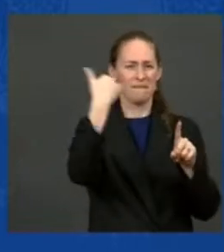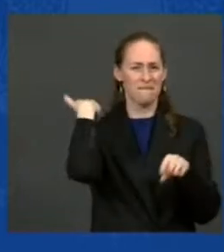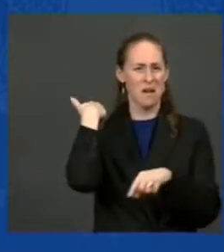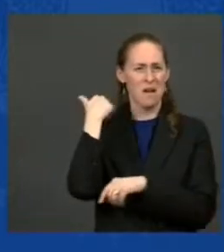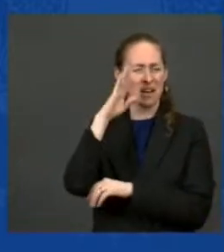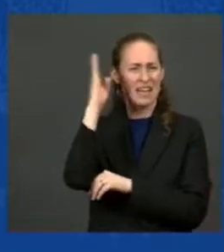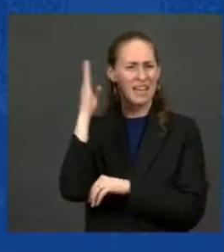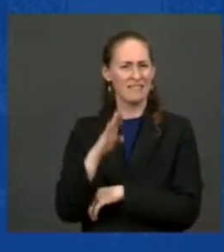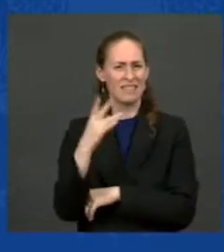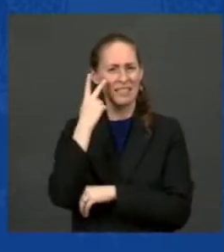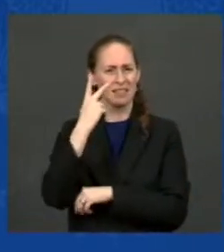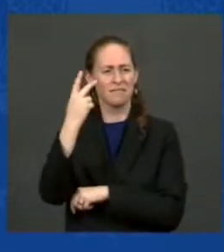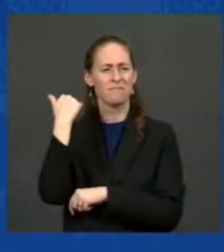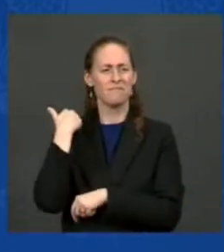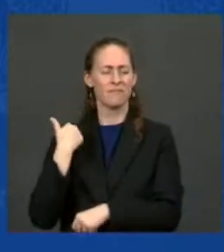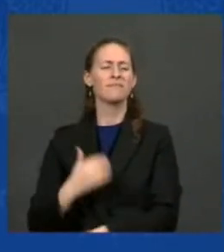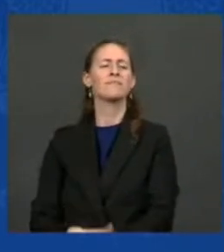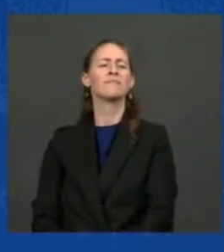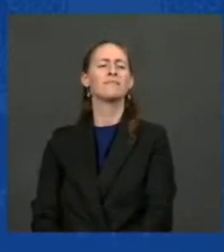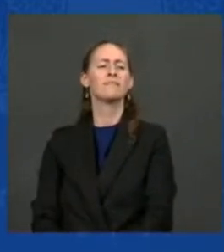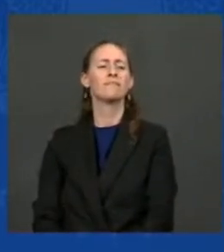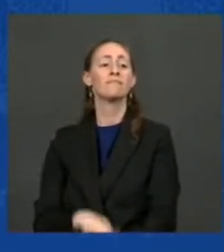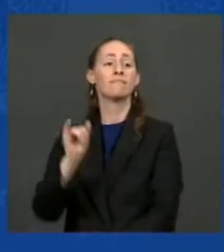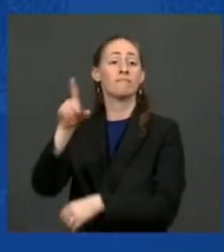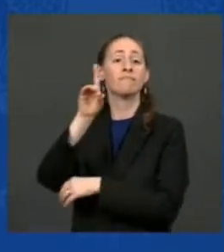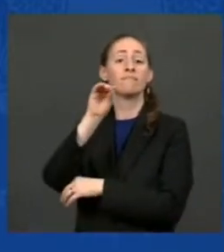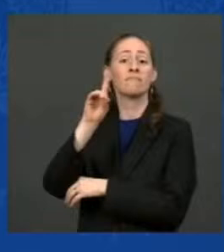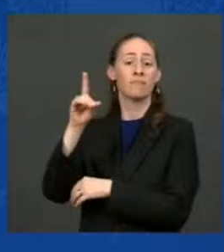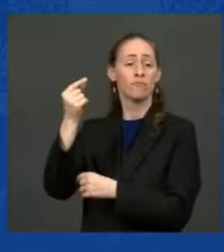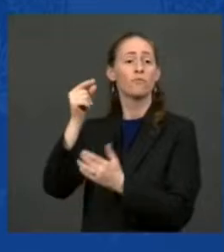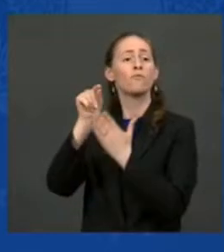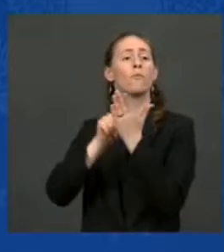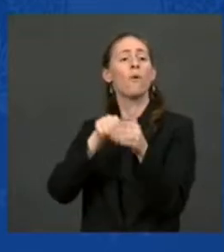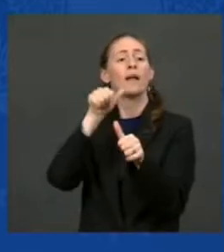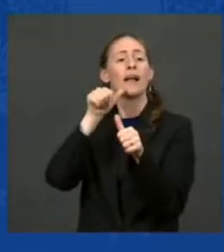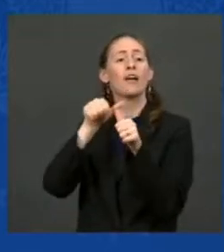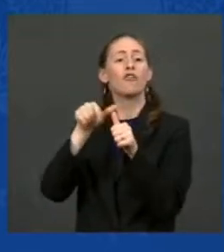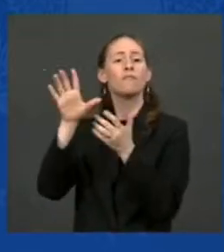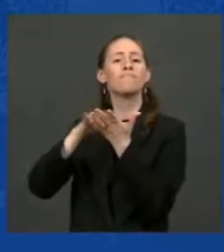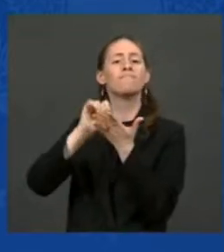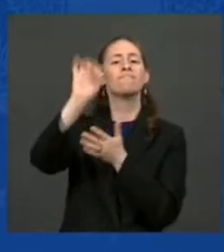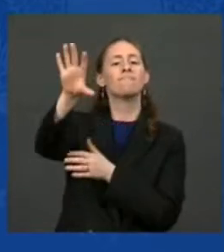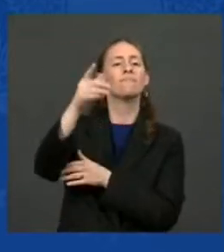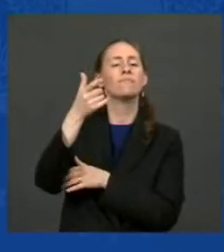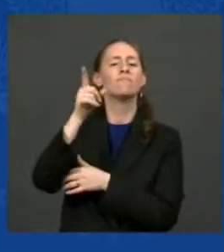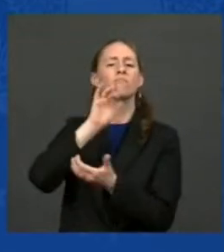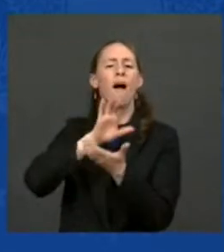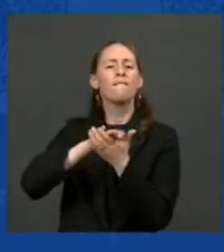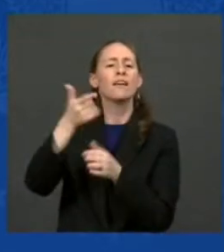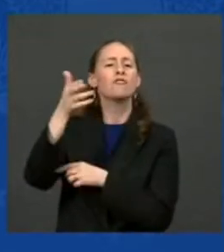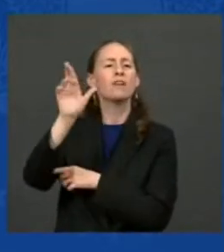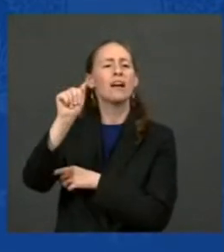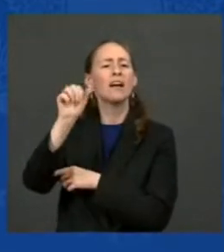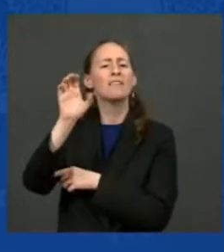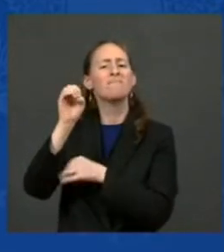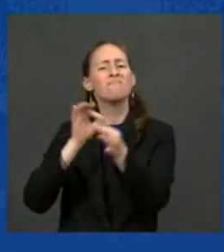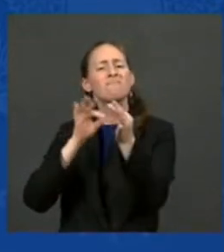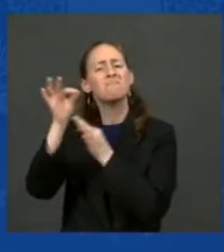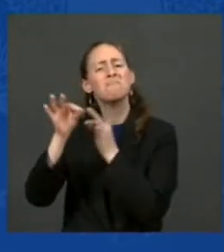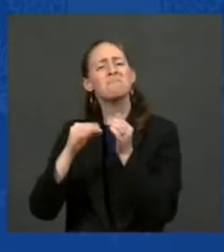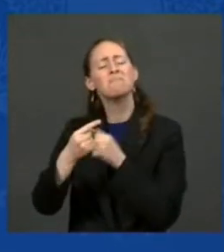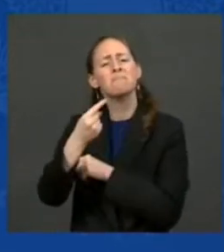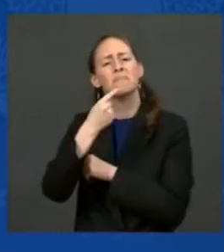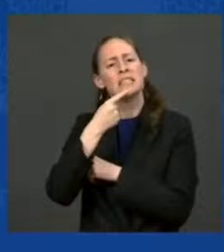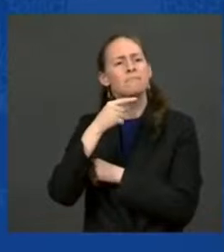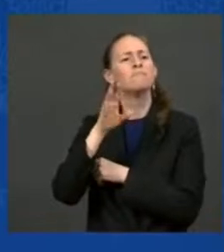while, he was writing letters to his Grace, lamenting their separation, but recognizing